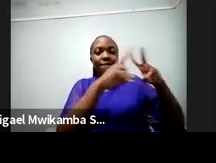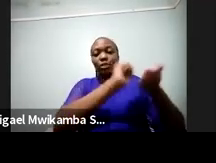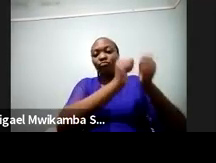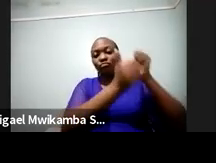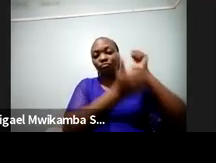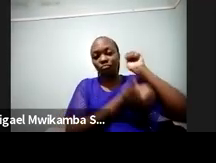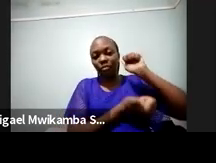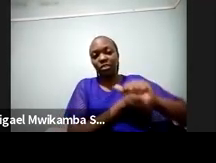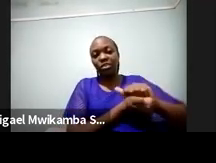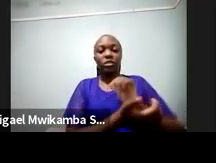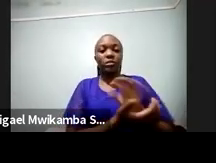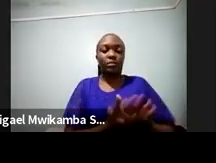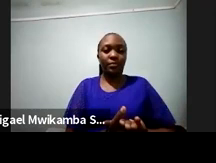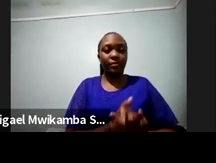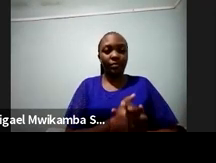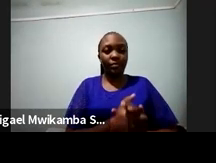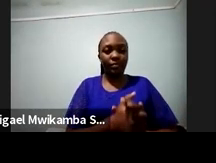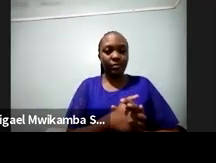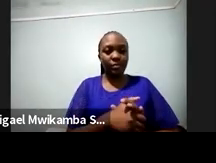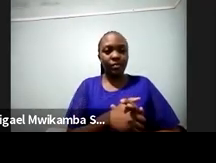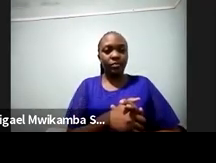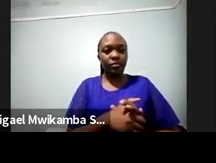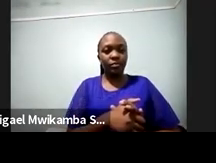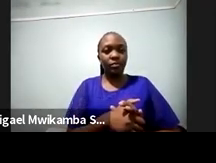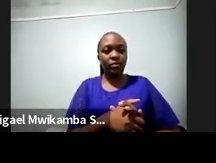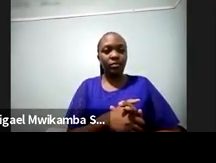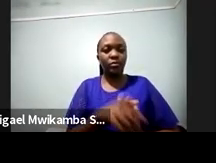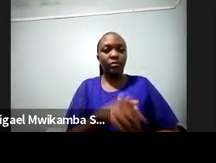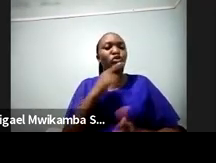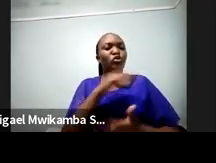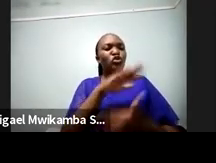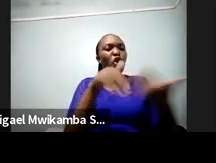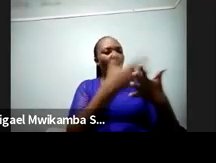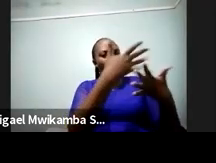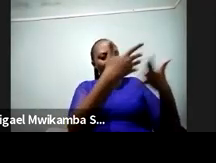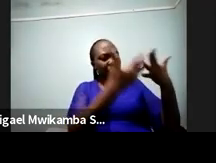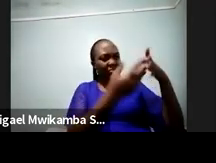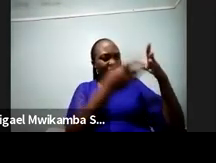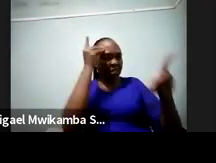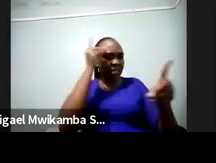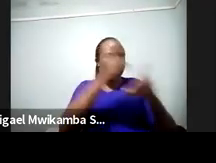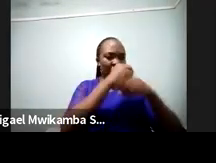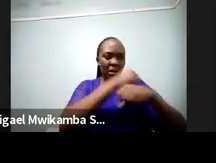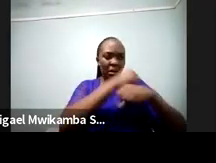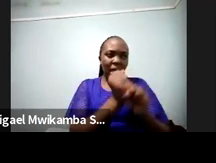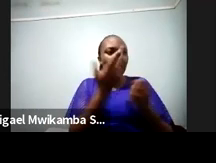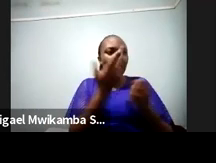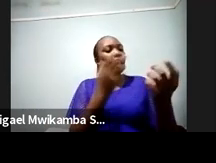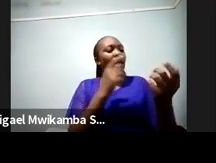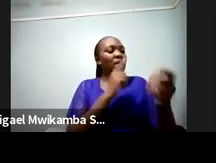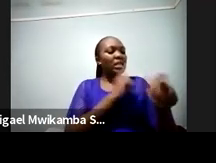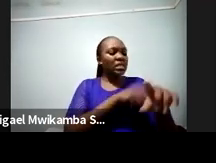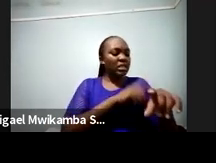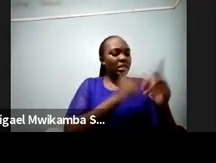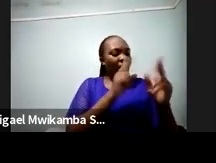prudent decision making, all these things, you will realize that you really need to know how to invest. And you need more money